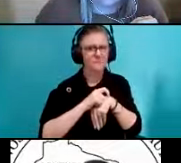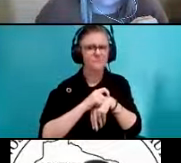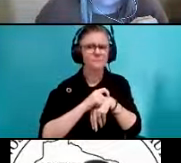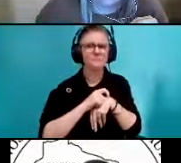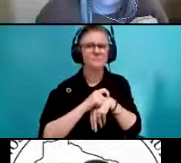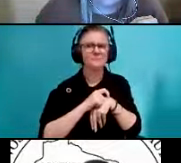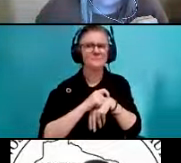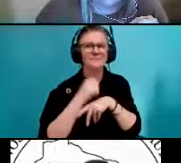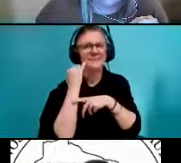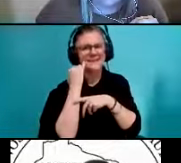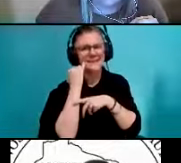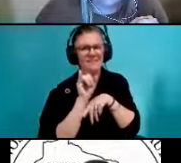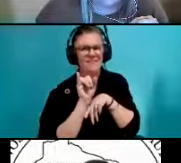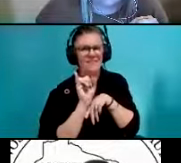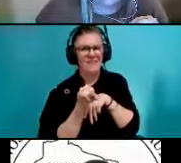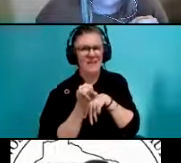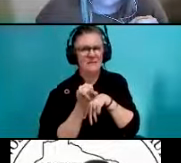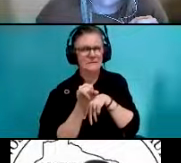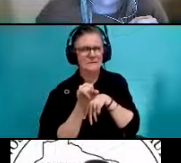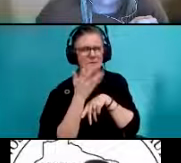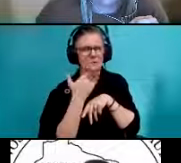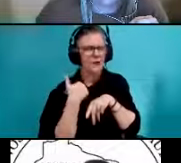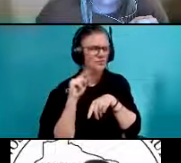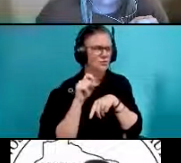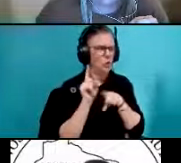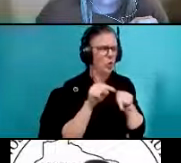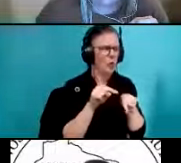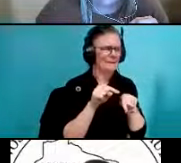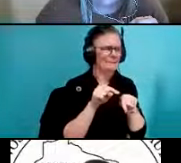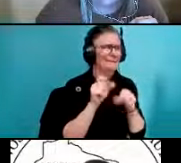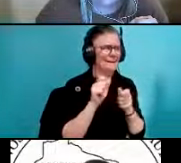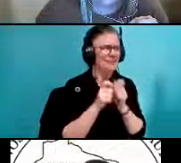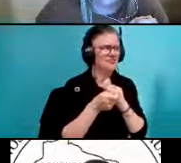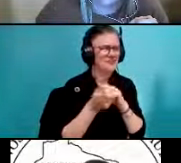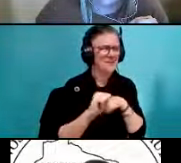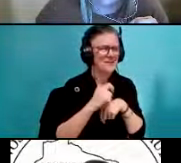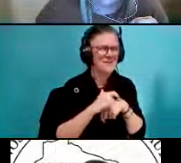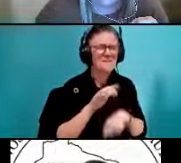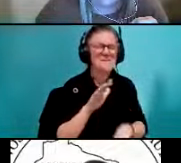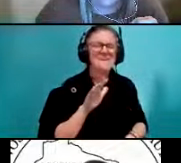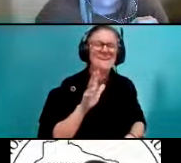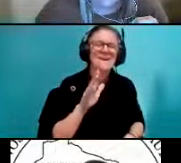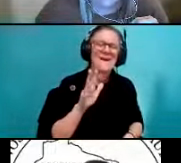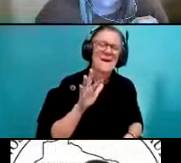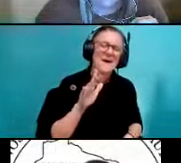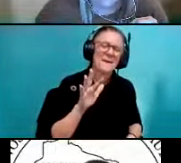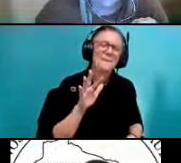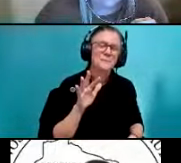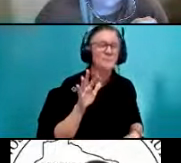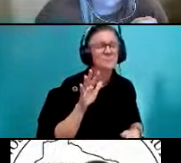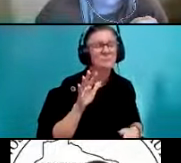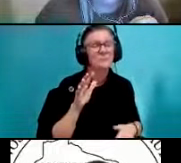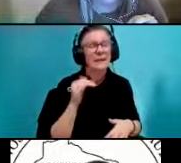so if that's still how it looks, although I probably should go drive over there because this stuff can change any day. But based